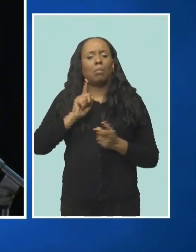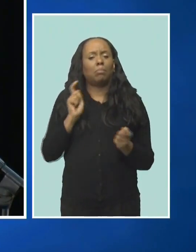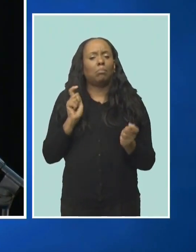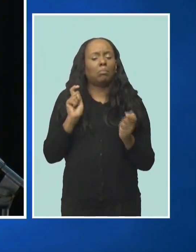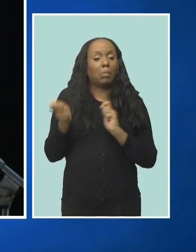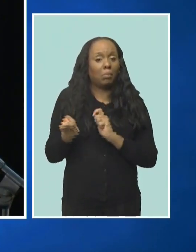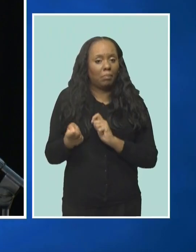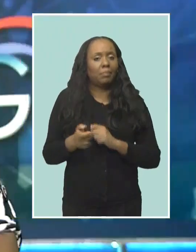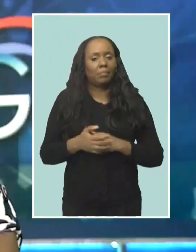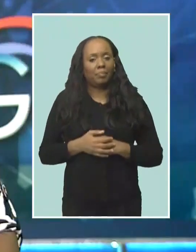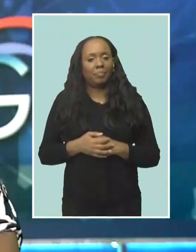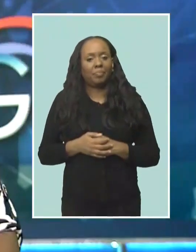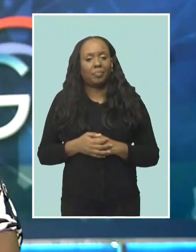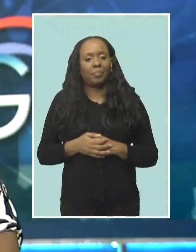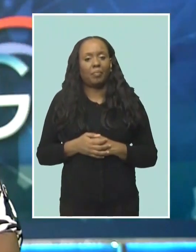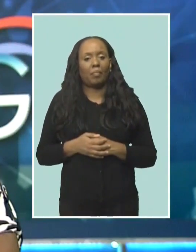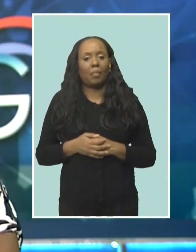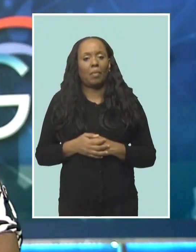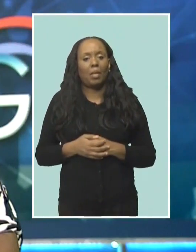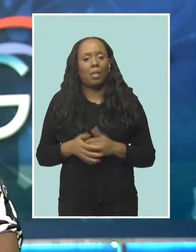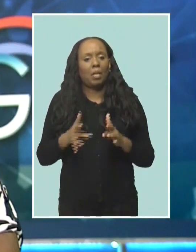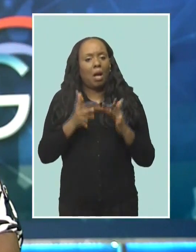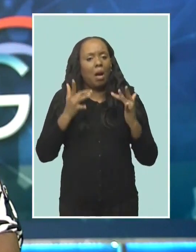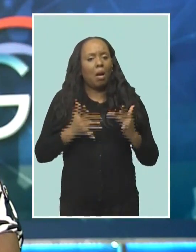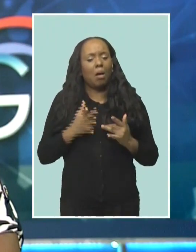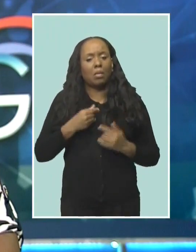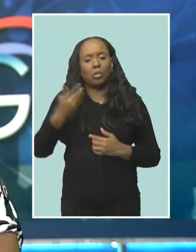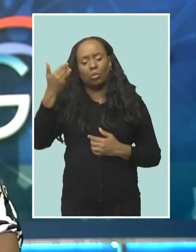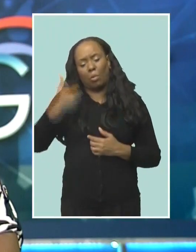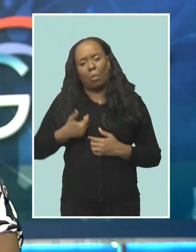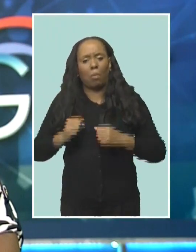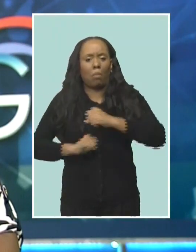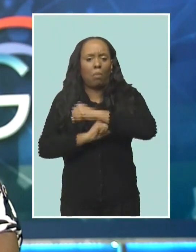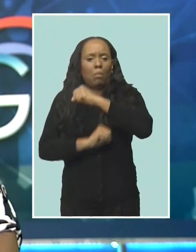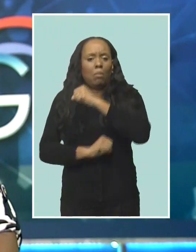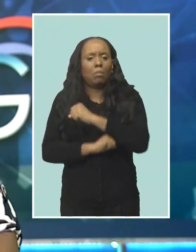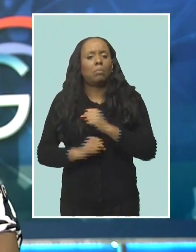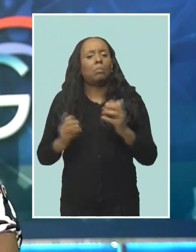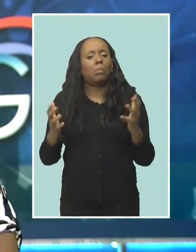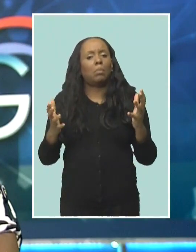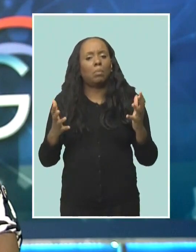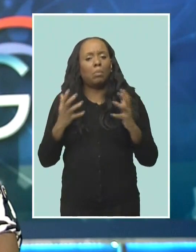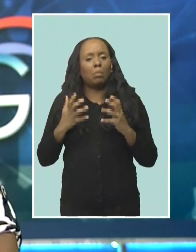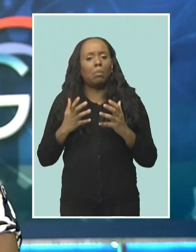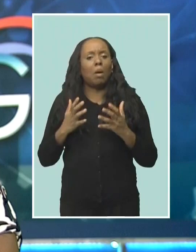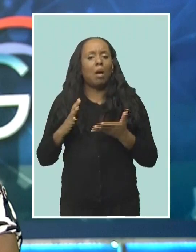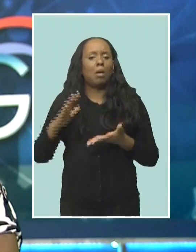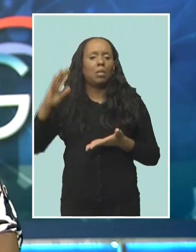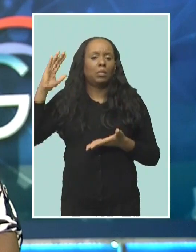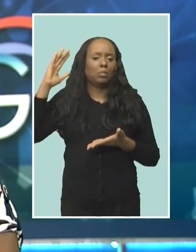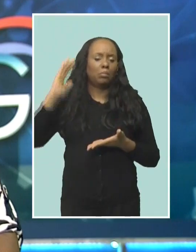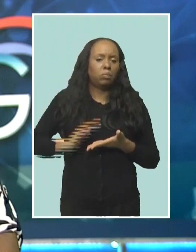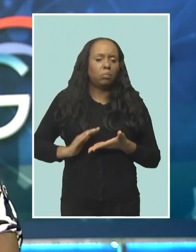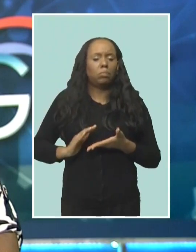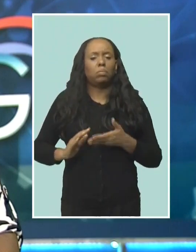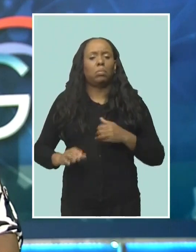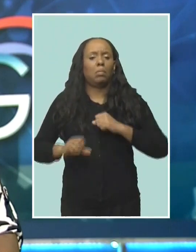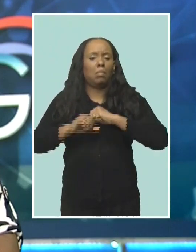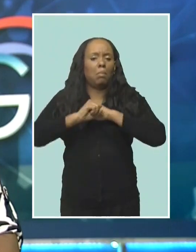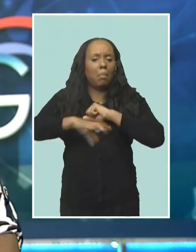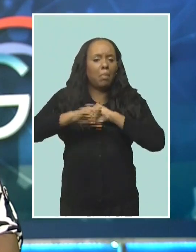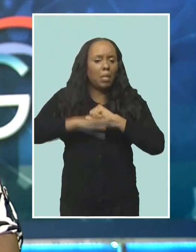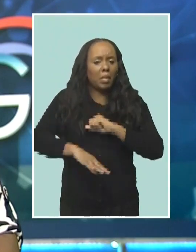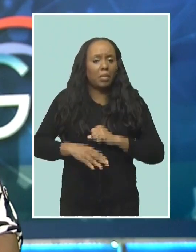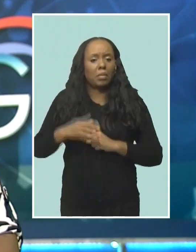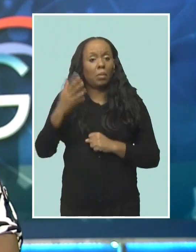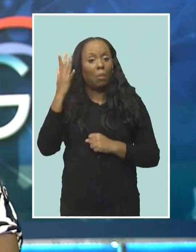change. The Heart and Stroke Foundation is pushing for a crackdown on marketing in schools to bid to curb